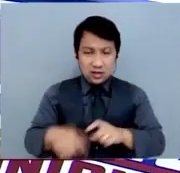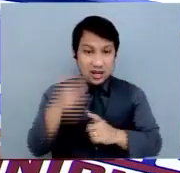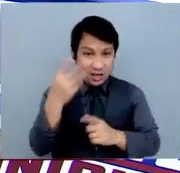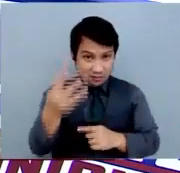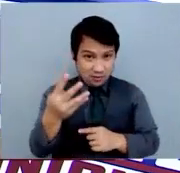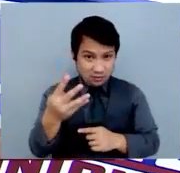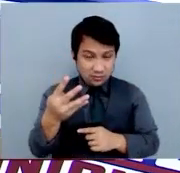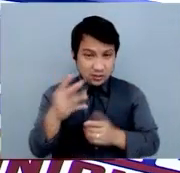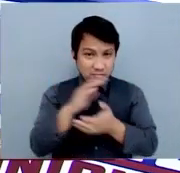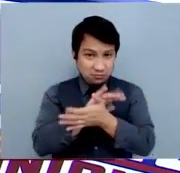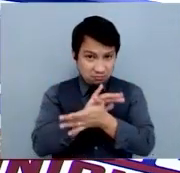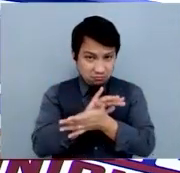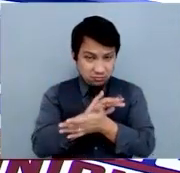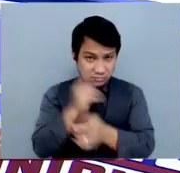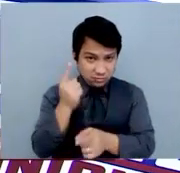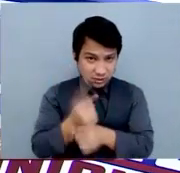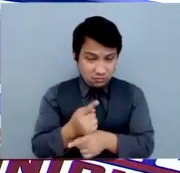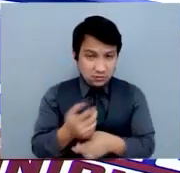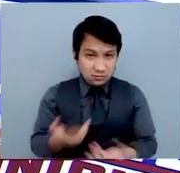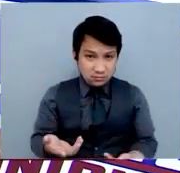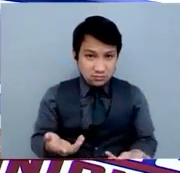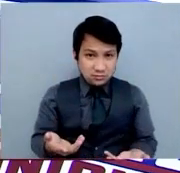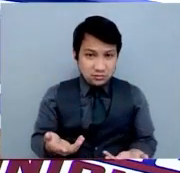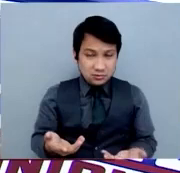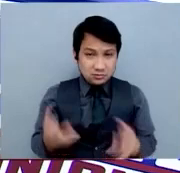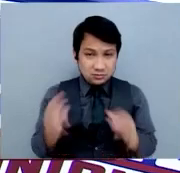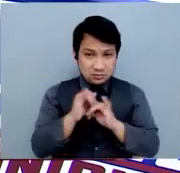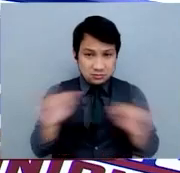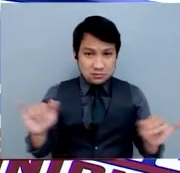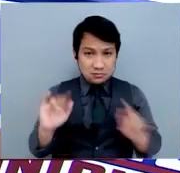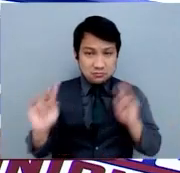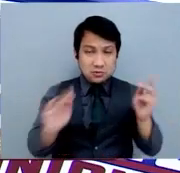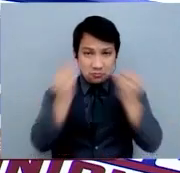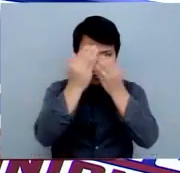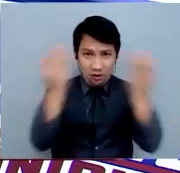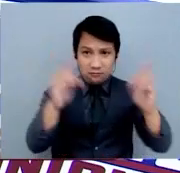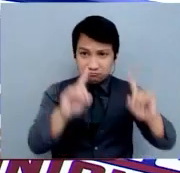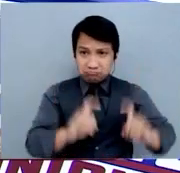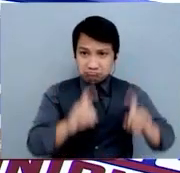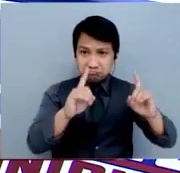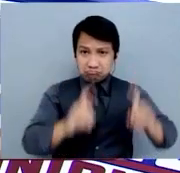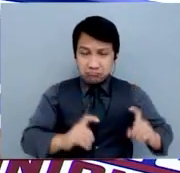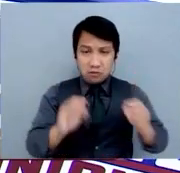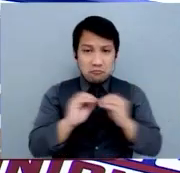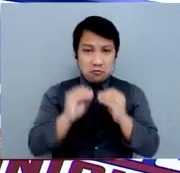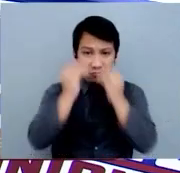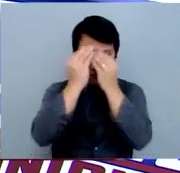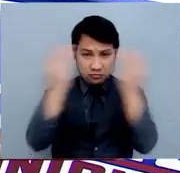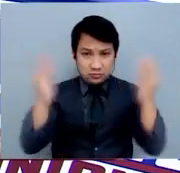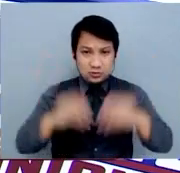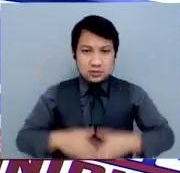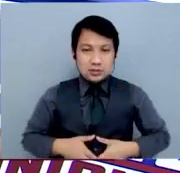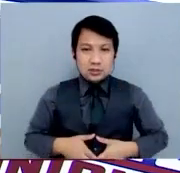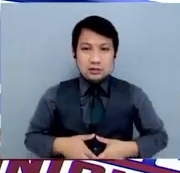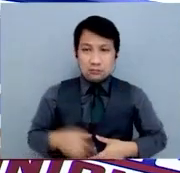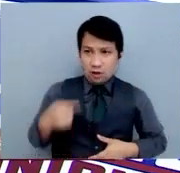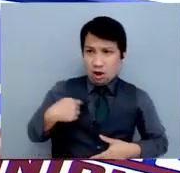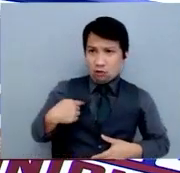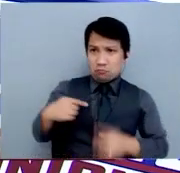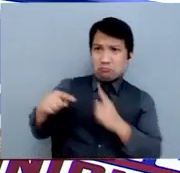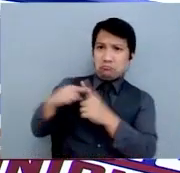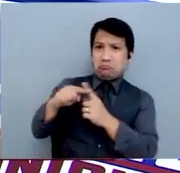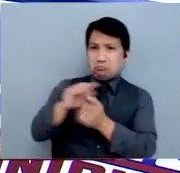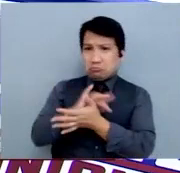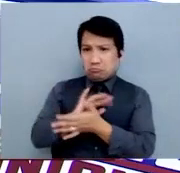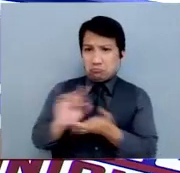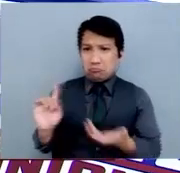may COVID. But at the same time, people want to get tested because they want to make sure na meron ba akong COVID o wala. What would